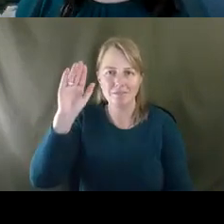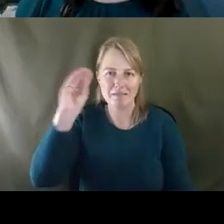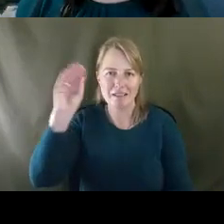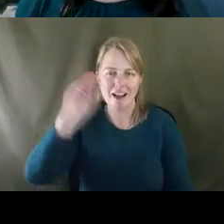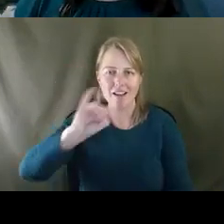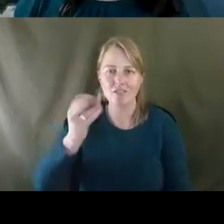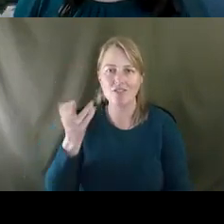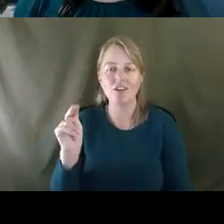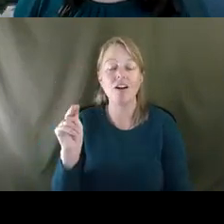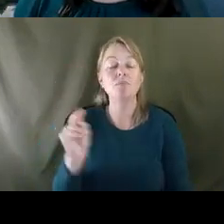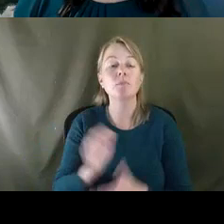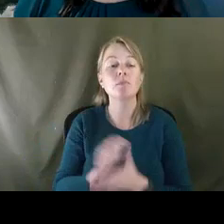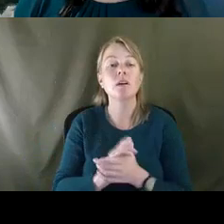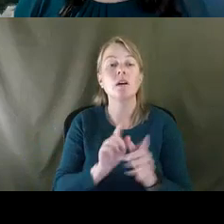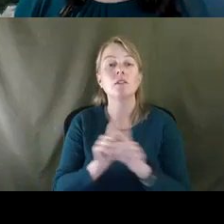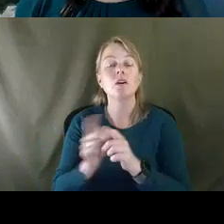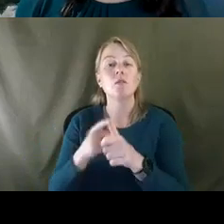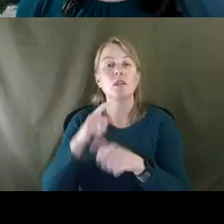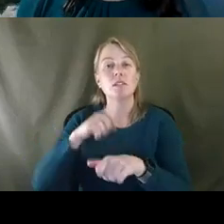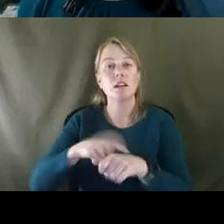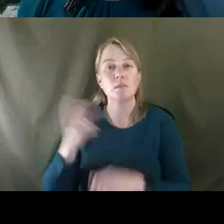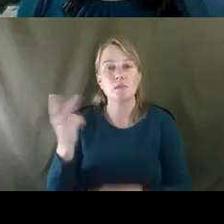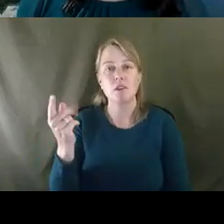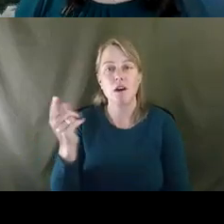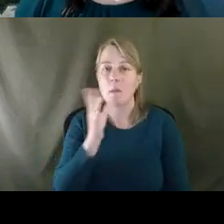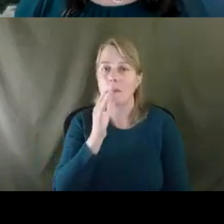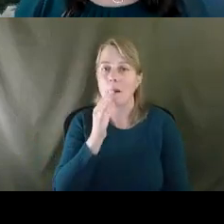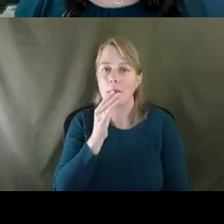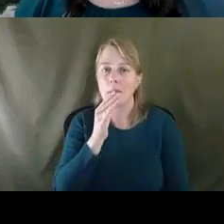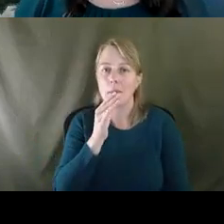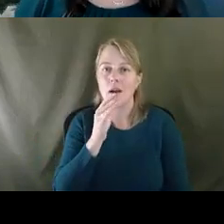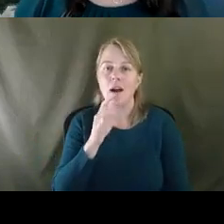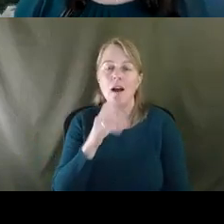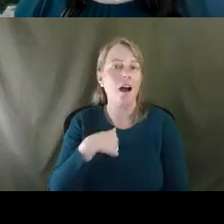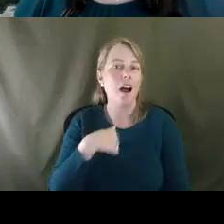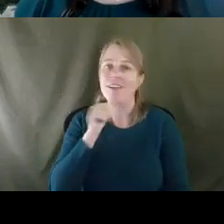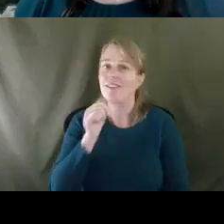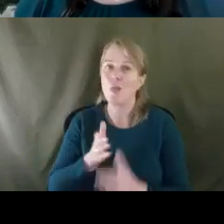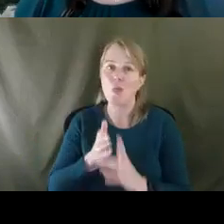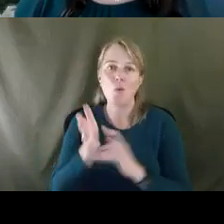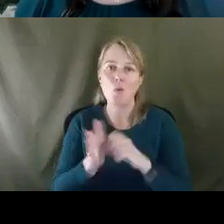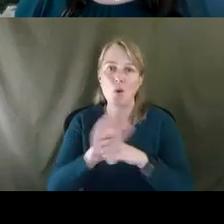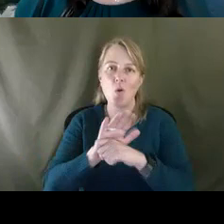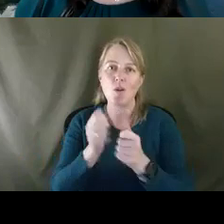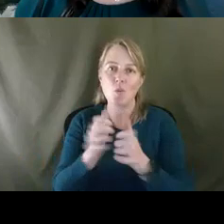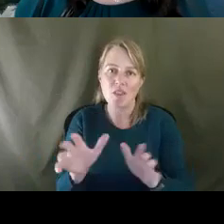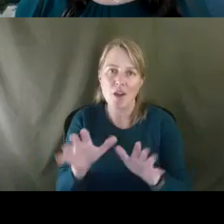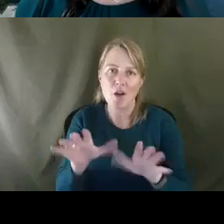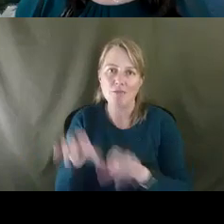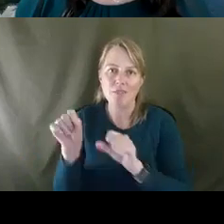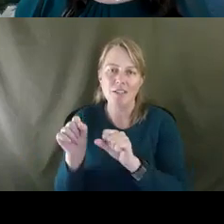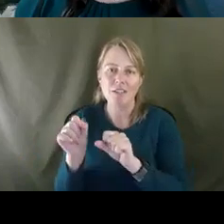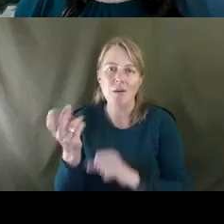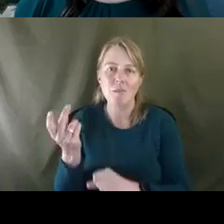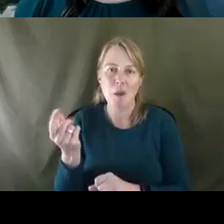am also a first-time dog mom. I did not get through the pandemic without getting a puppy. So as you can